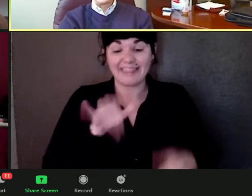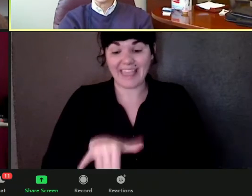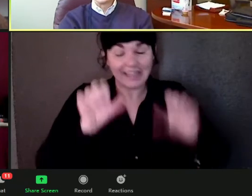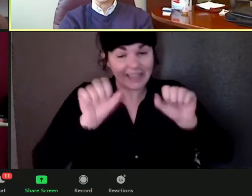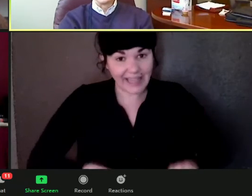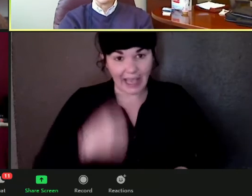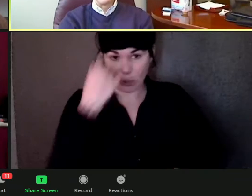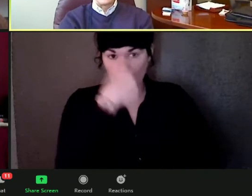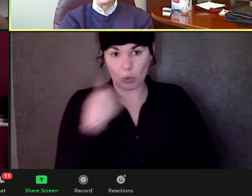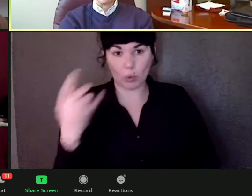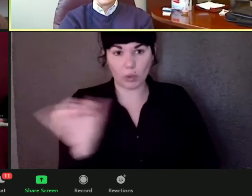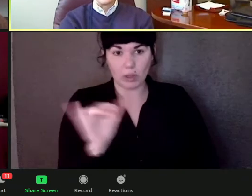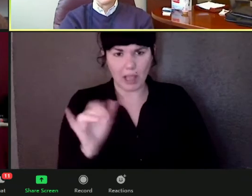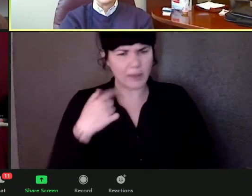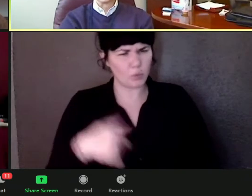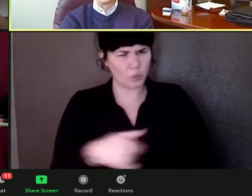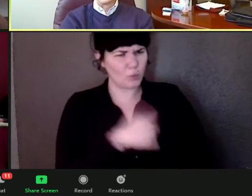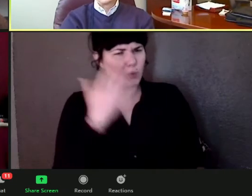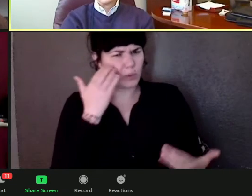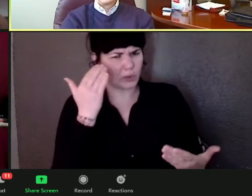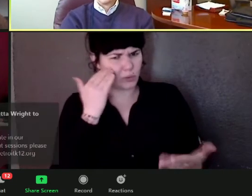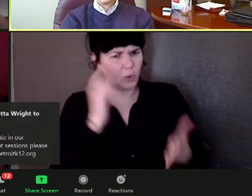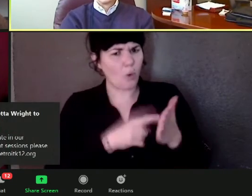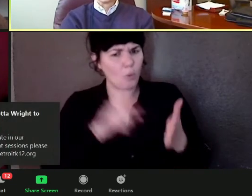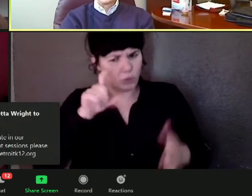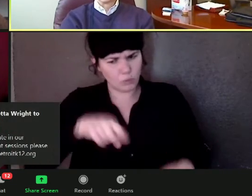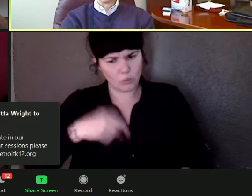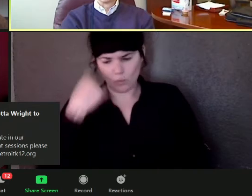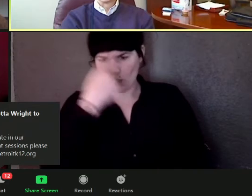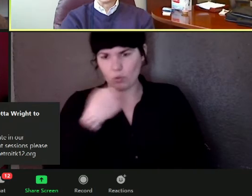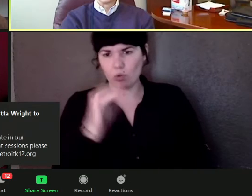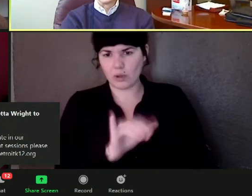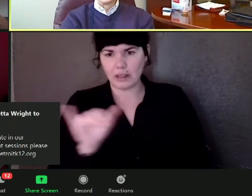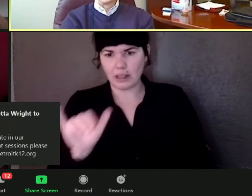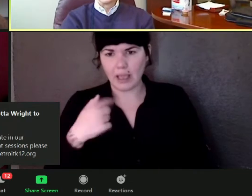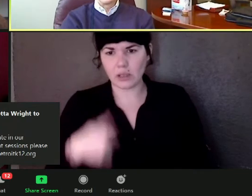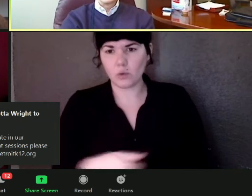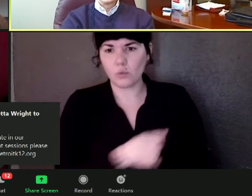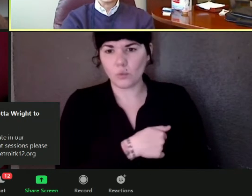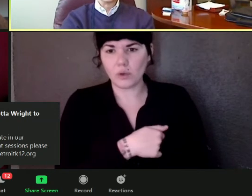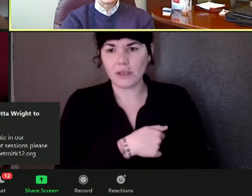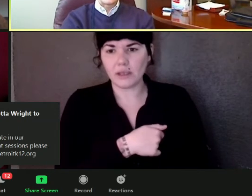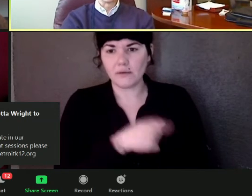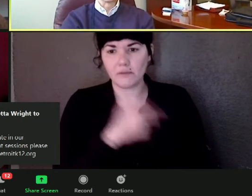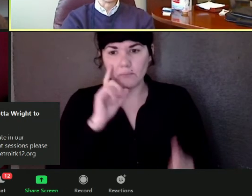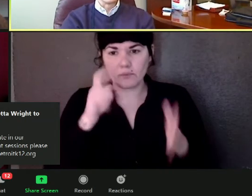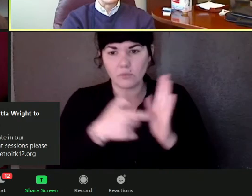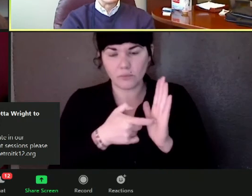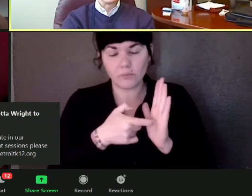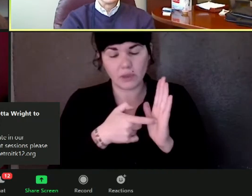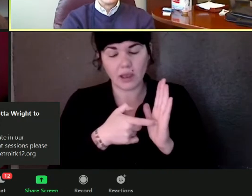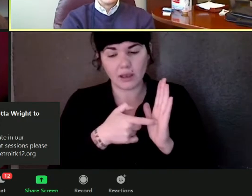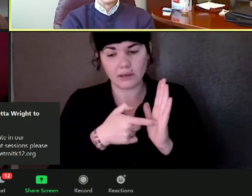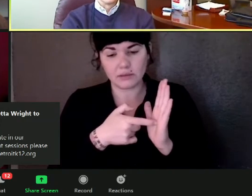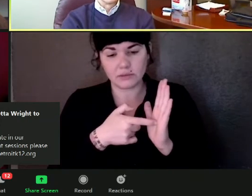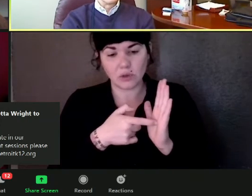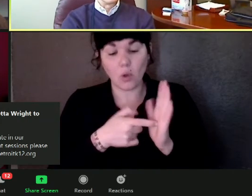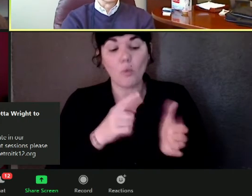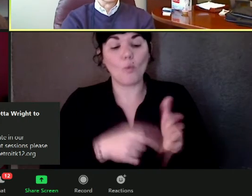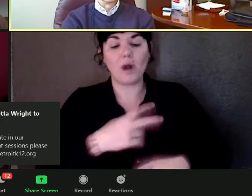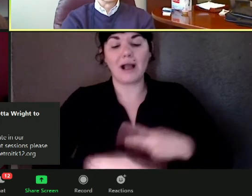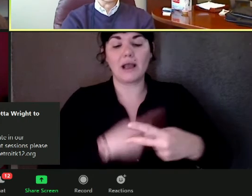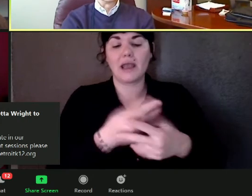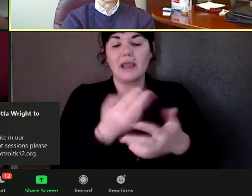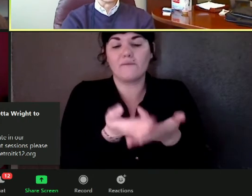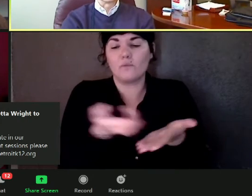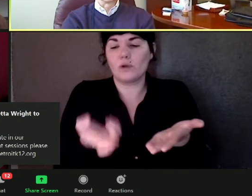is, we've actually identified by research, the types of resources that we need to have in place in order for